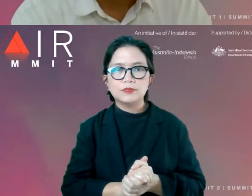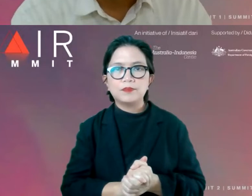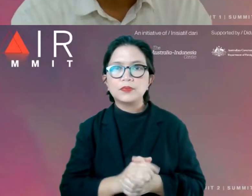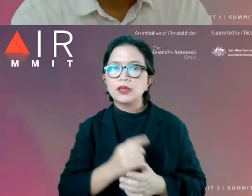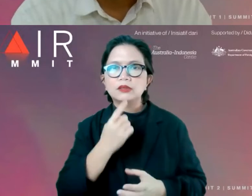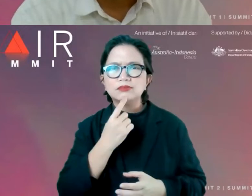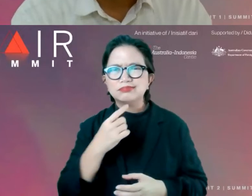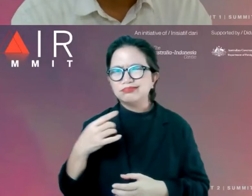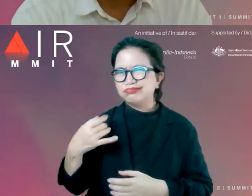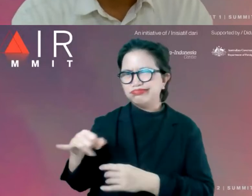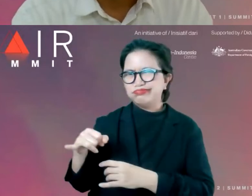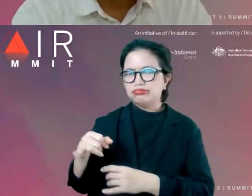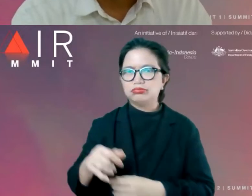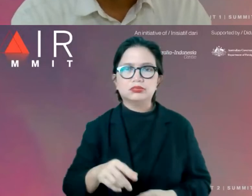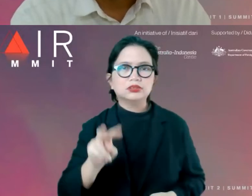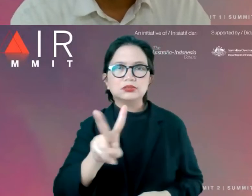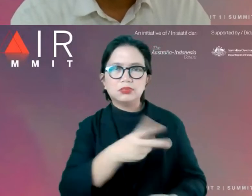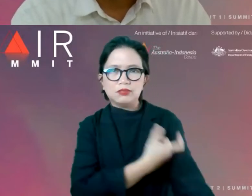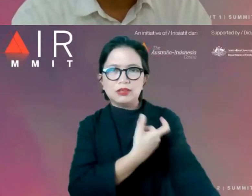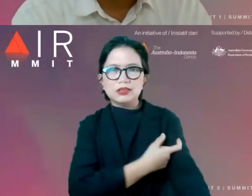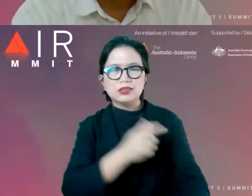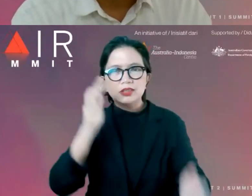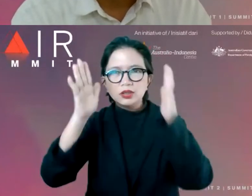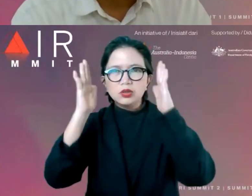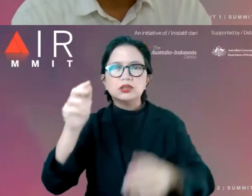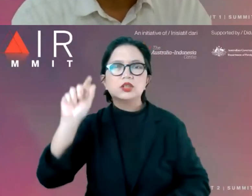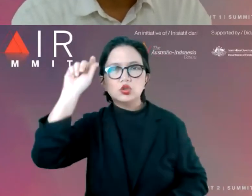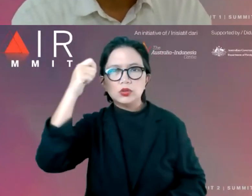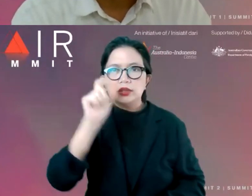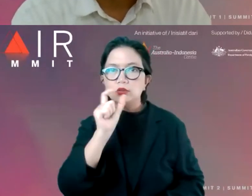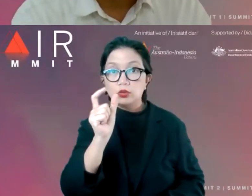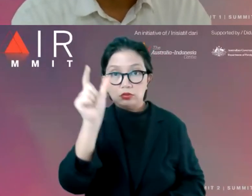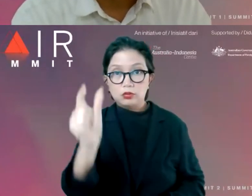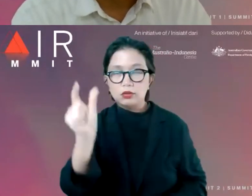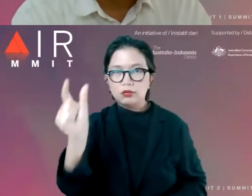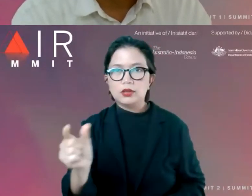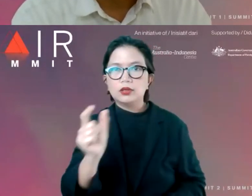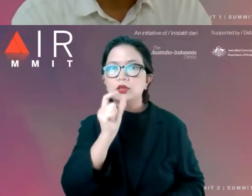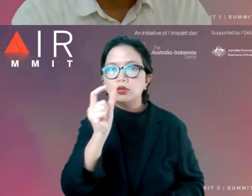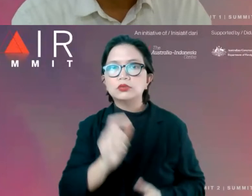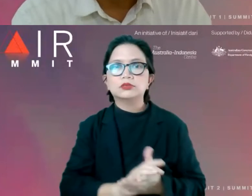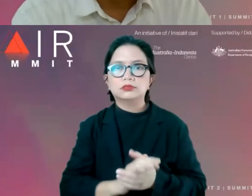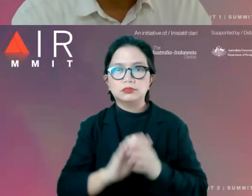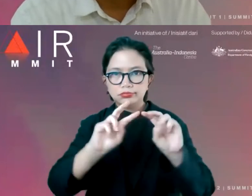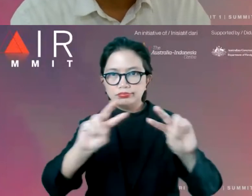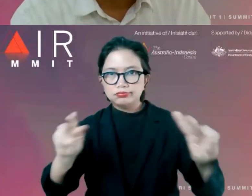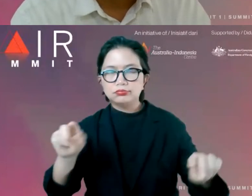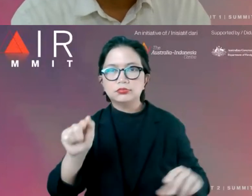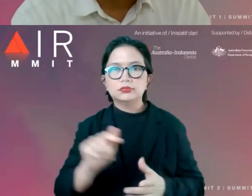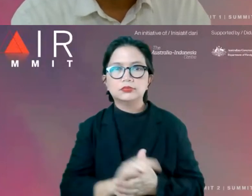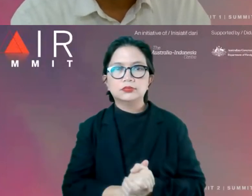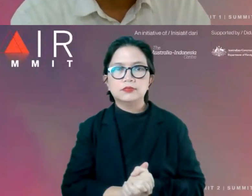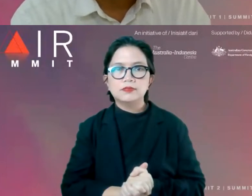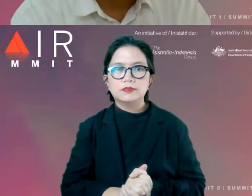difficult situation for someone to navigate, even for sort of people with good health